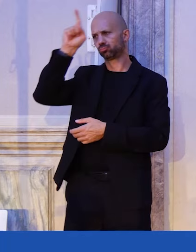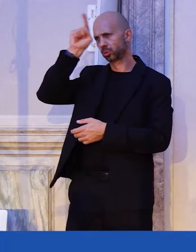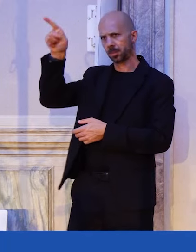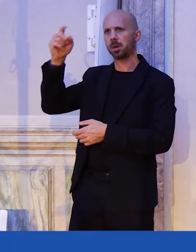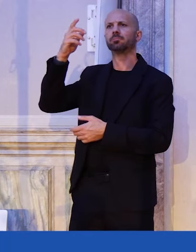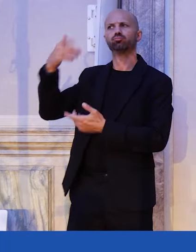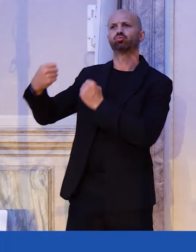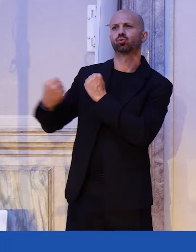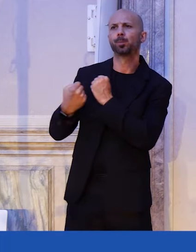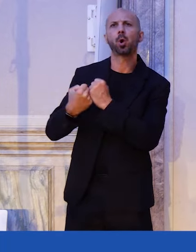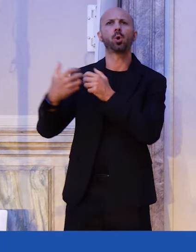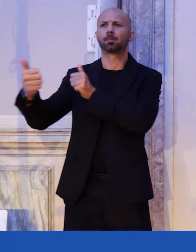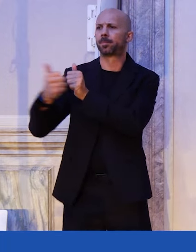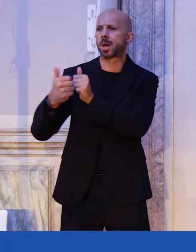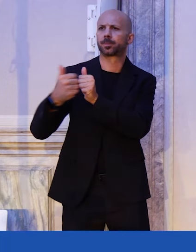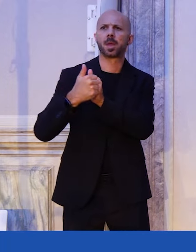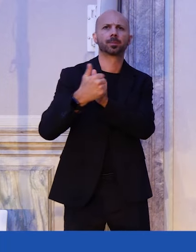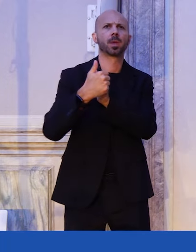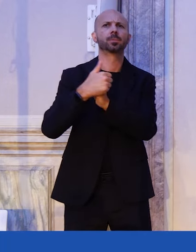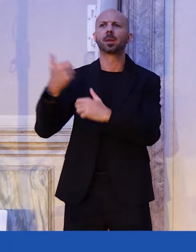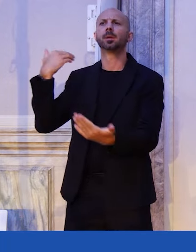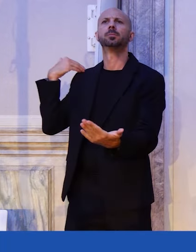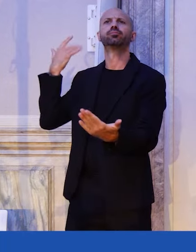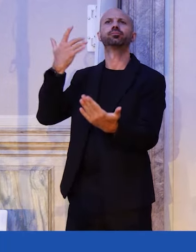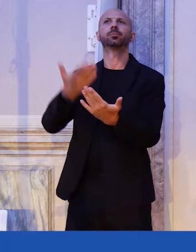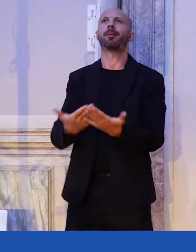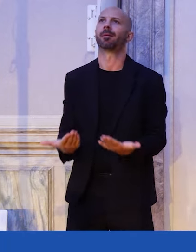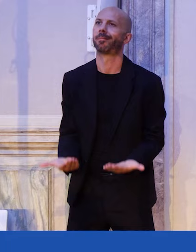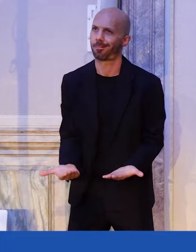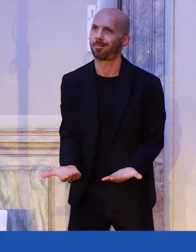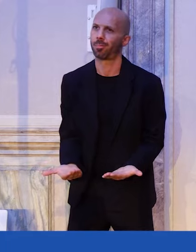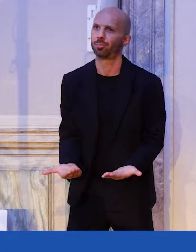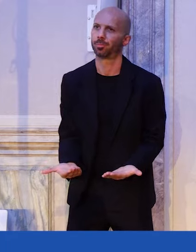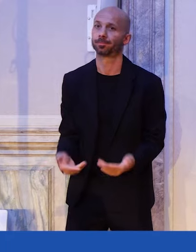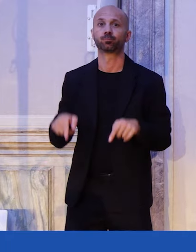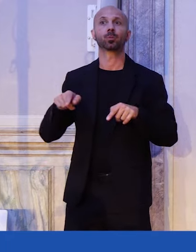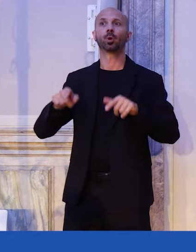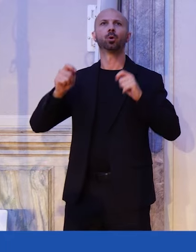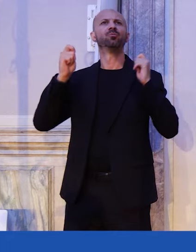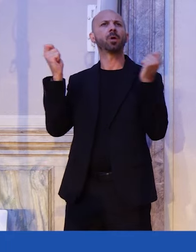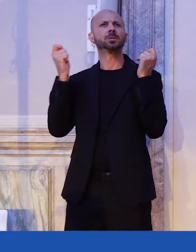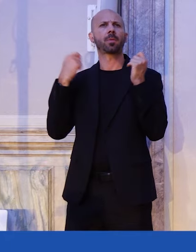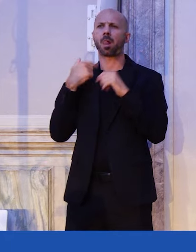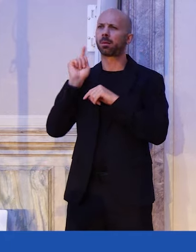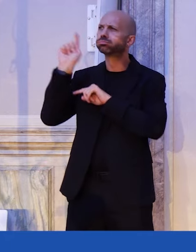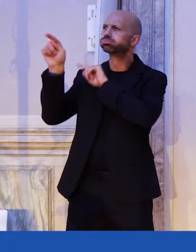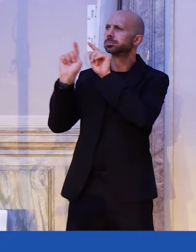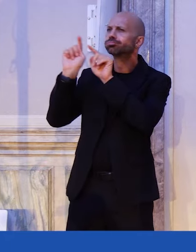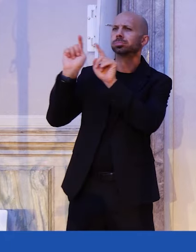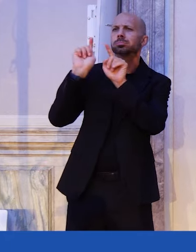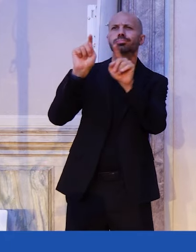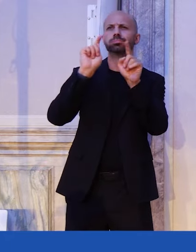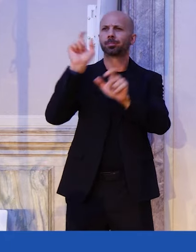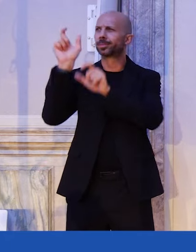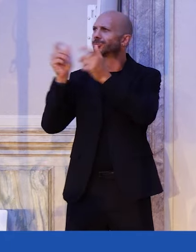years to all the presenters and festivals who continue to promote and encourage our work to our earliest